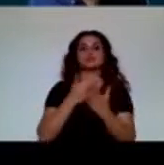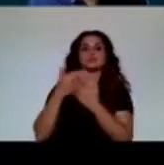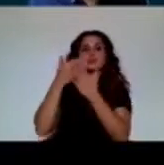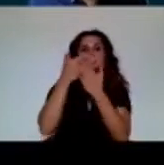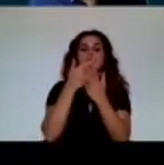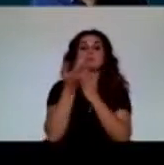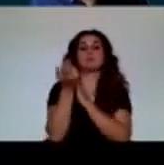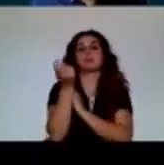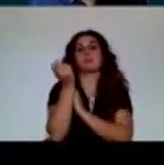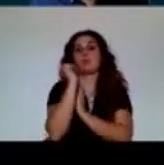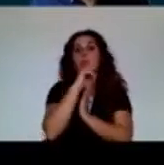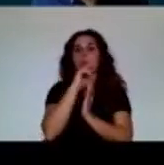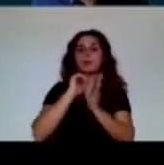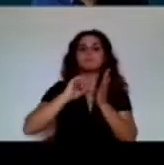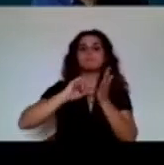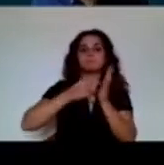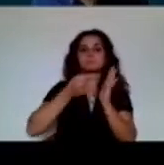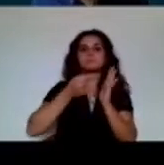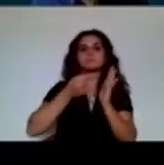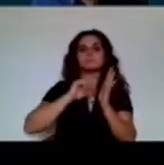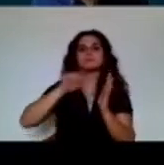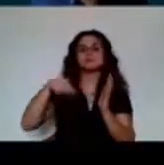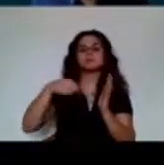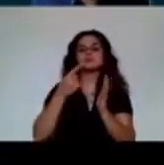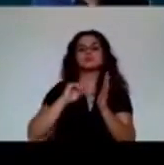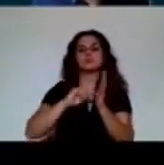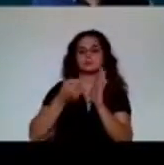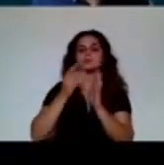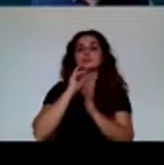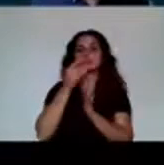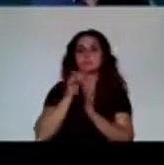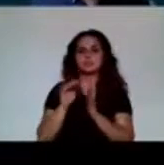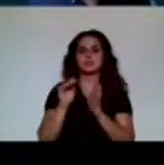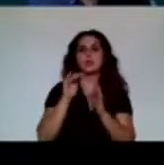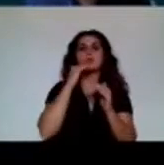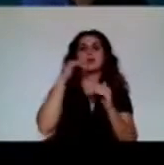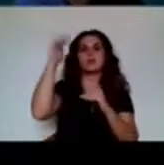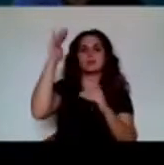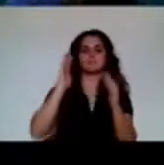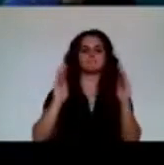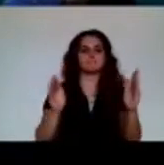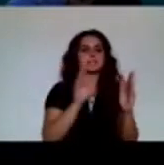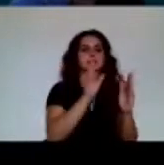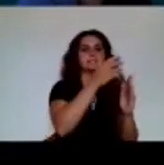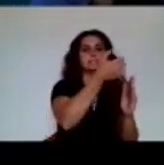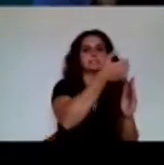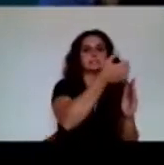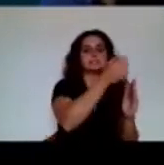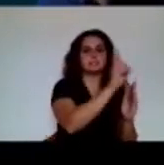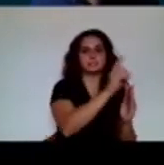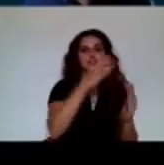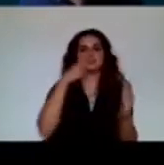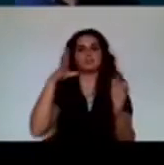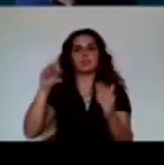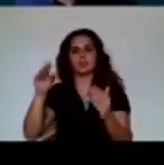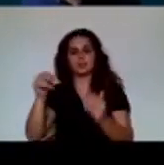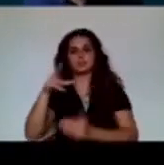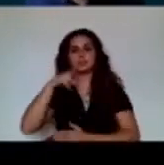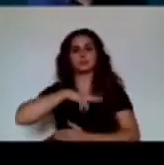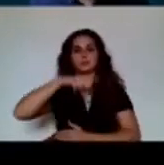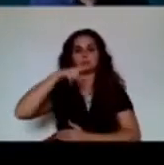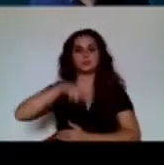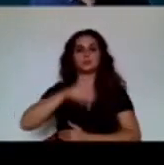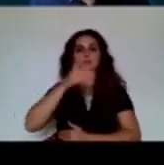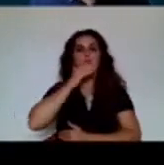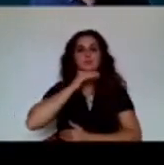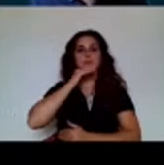hypothesis, we tested children with ages between 6 and 10, Portuguese white